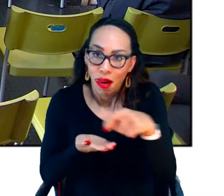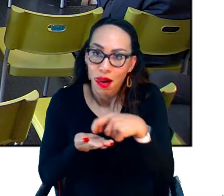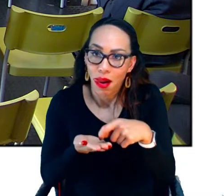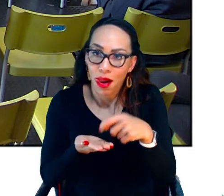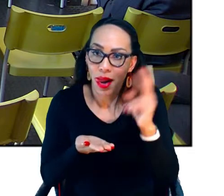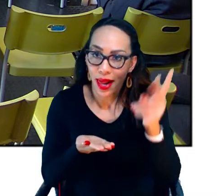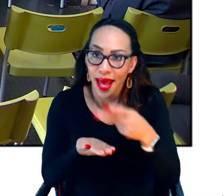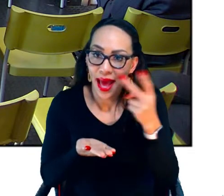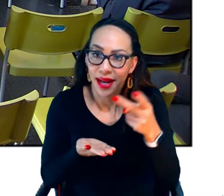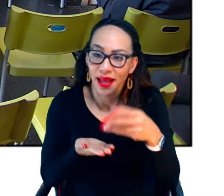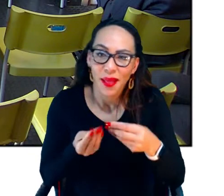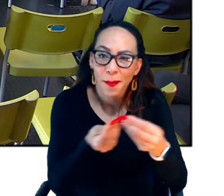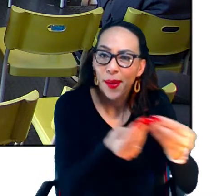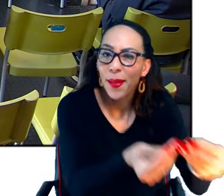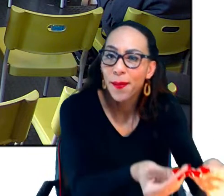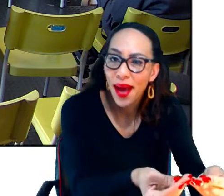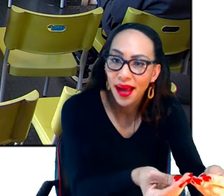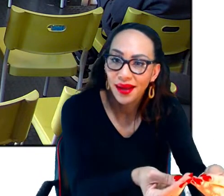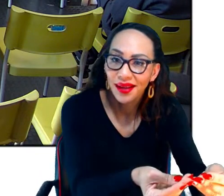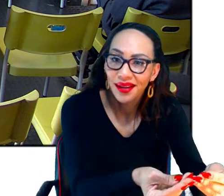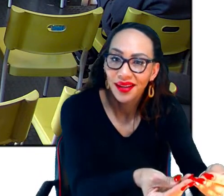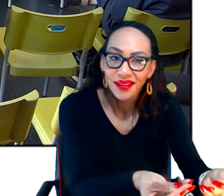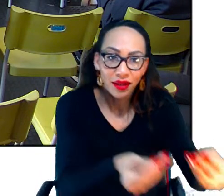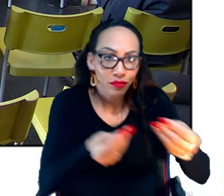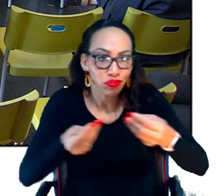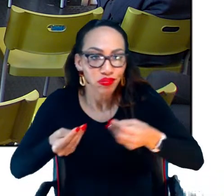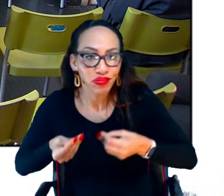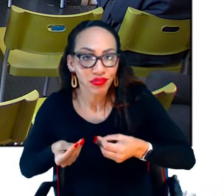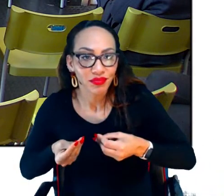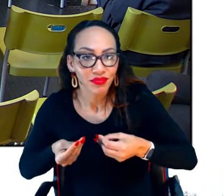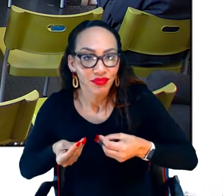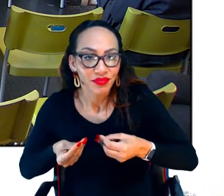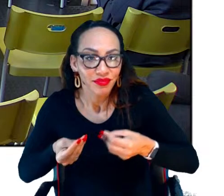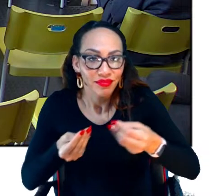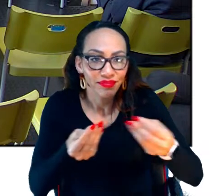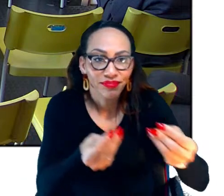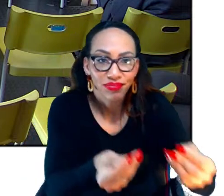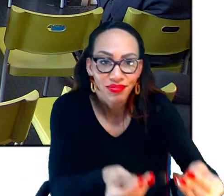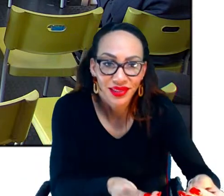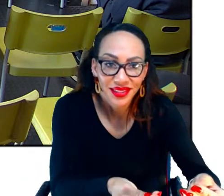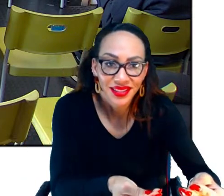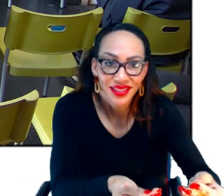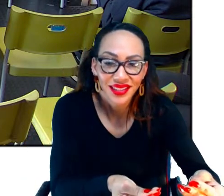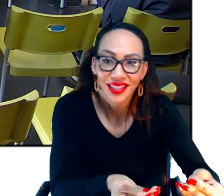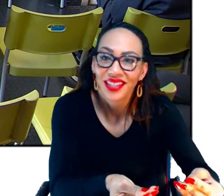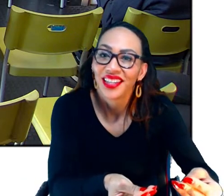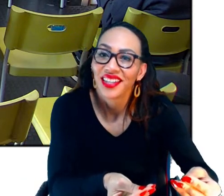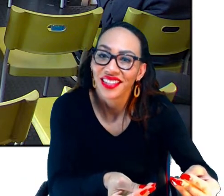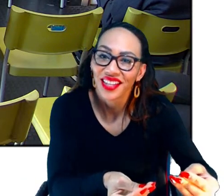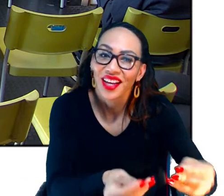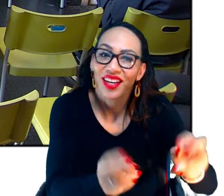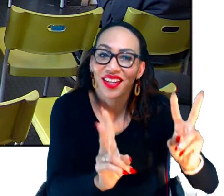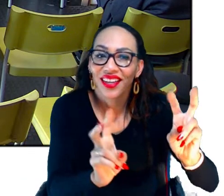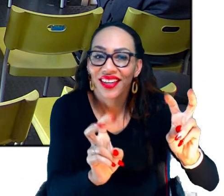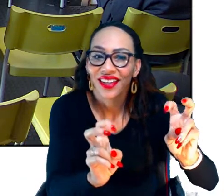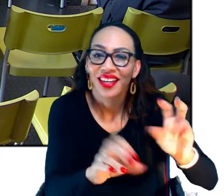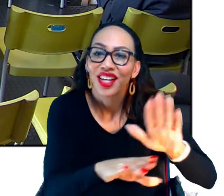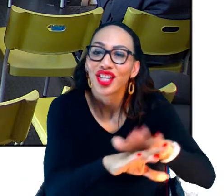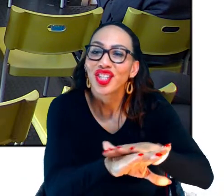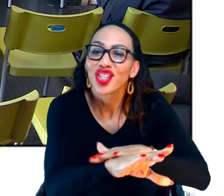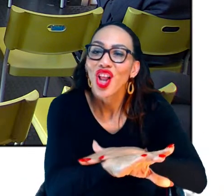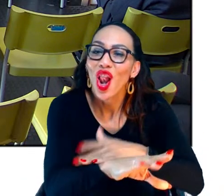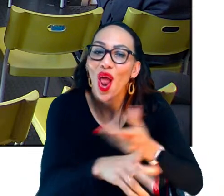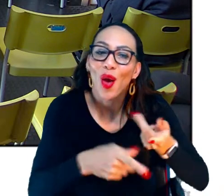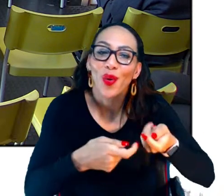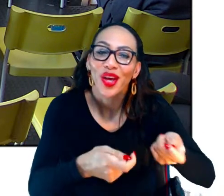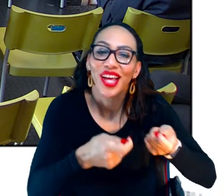just ready to be used or thrown away. I don't know which yet. Yeah. But, so immersing yourself in